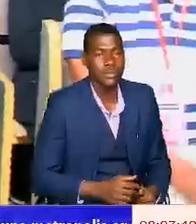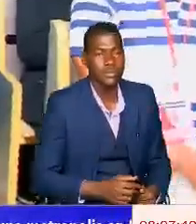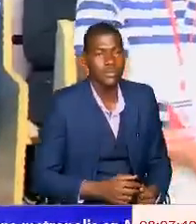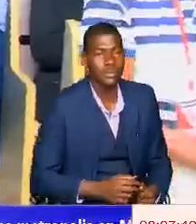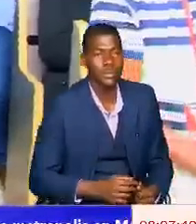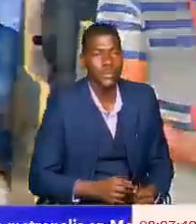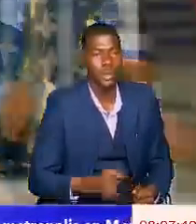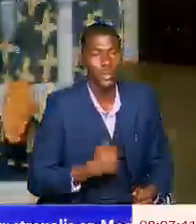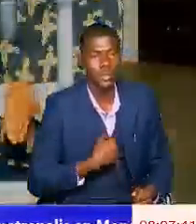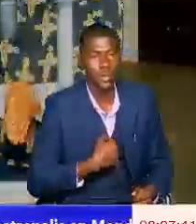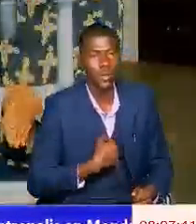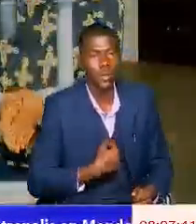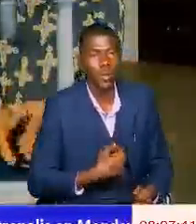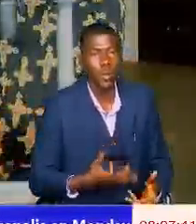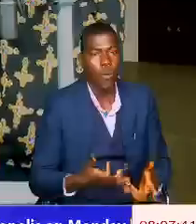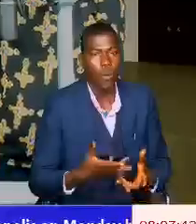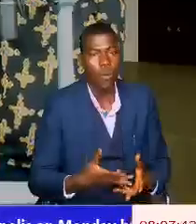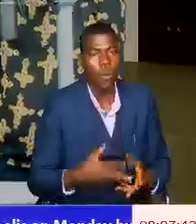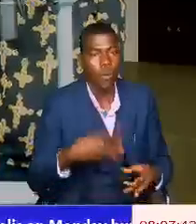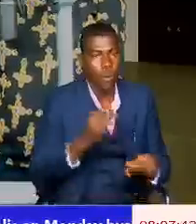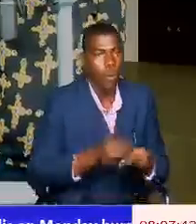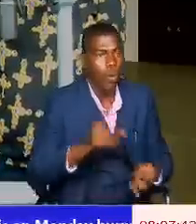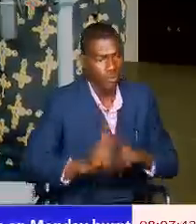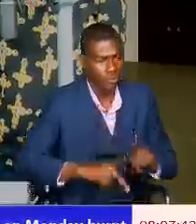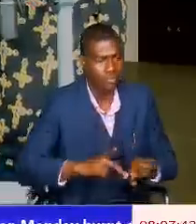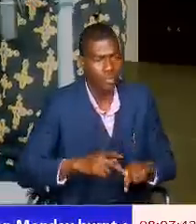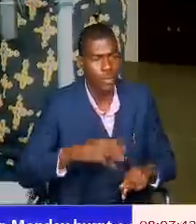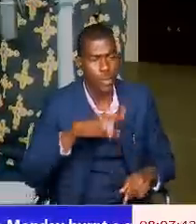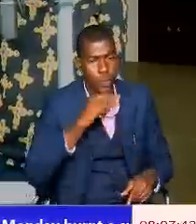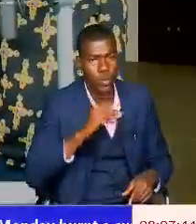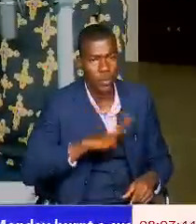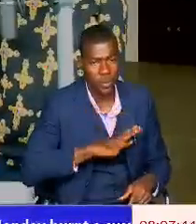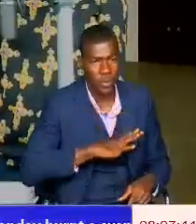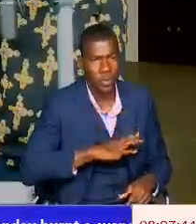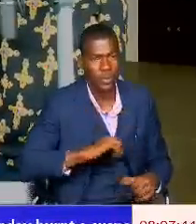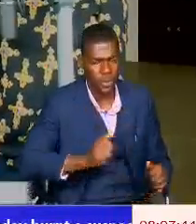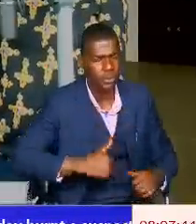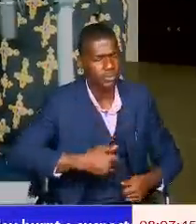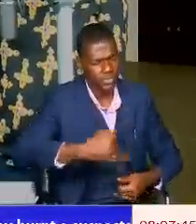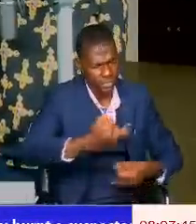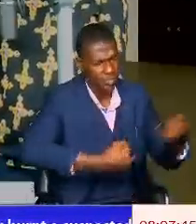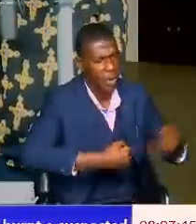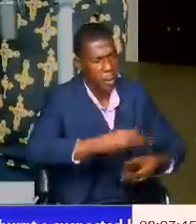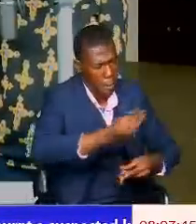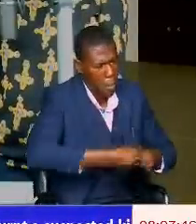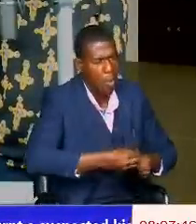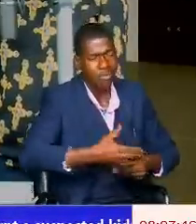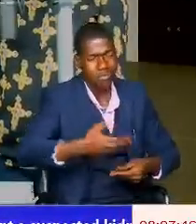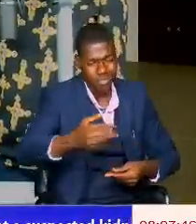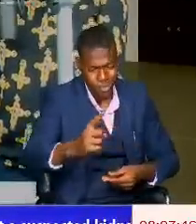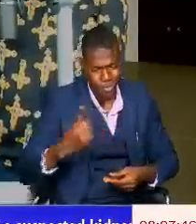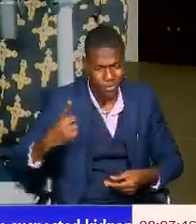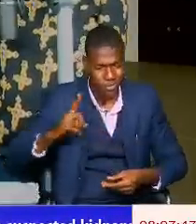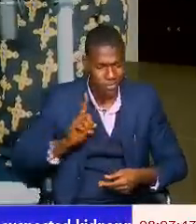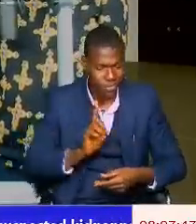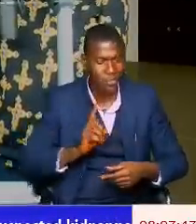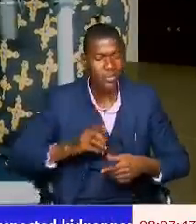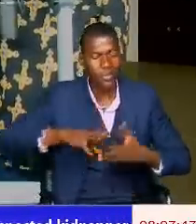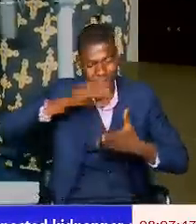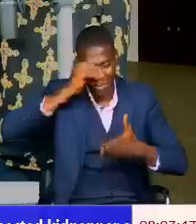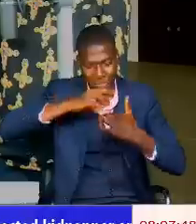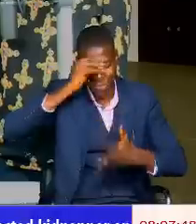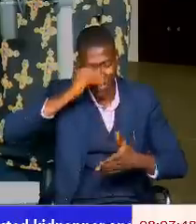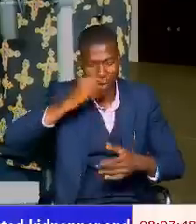And I want to bring more ladies on board. Ladies, women, I want to bring una on board.